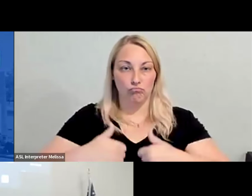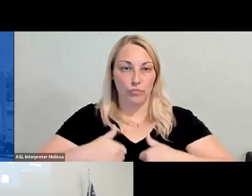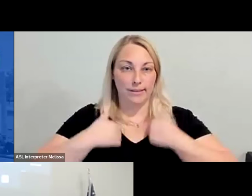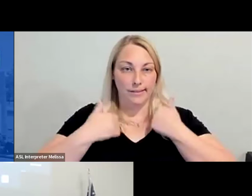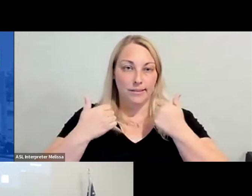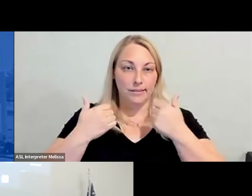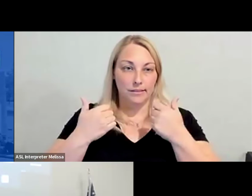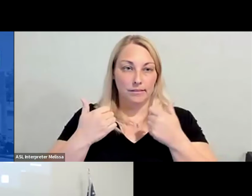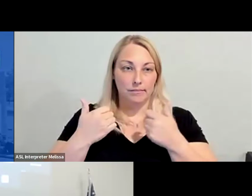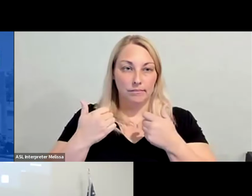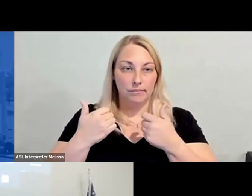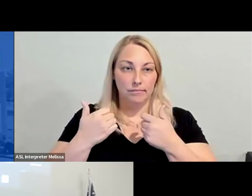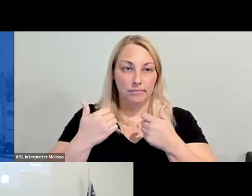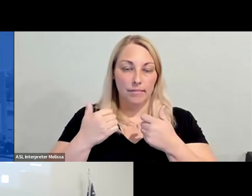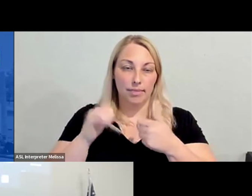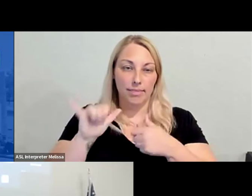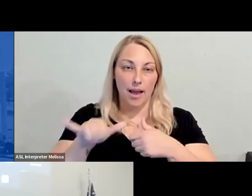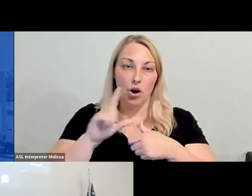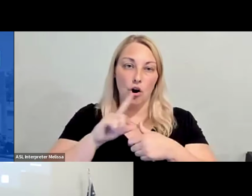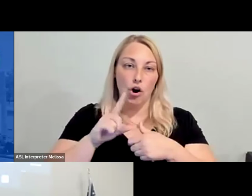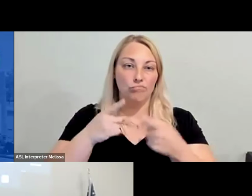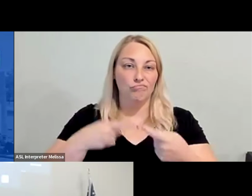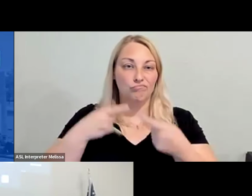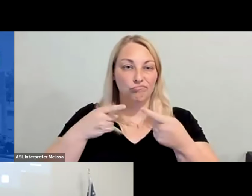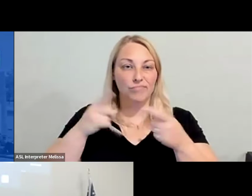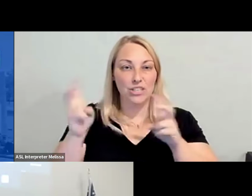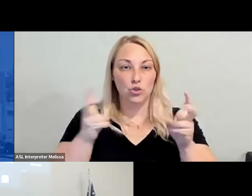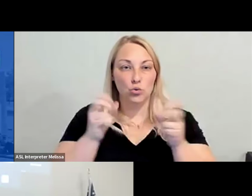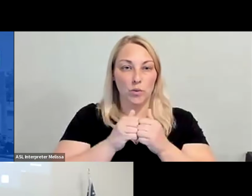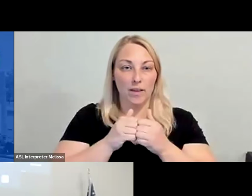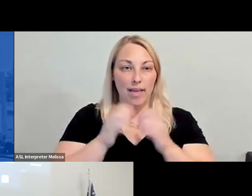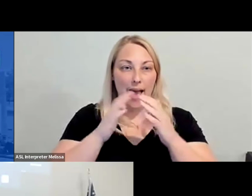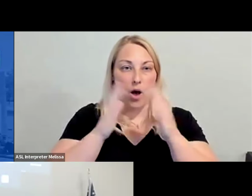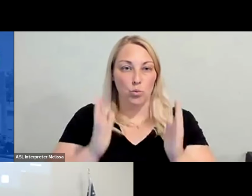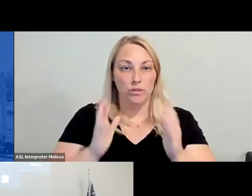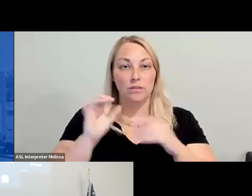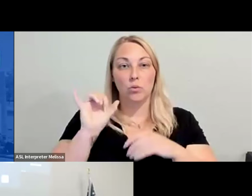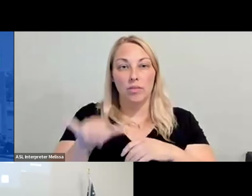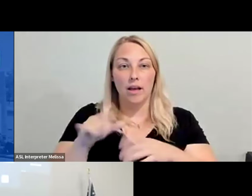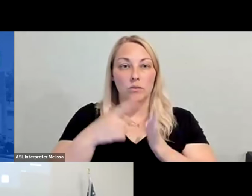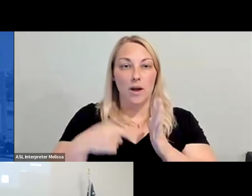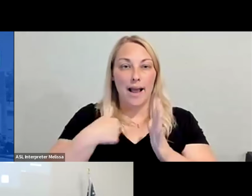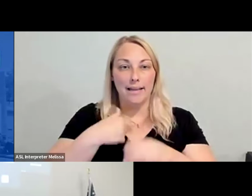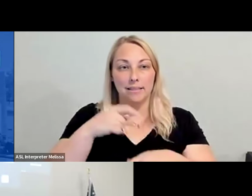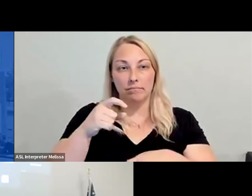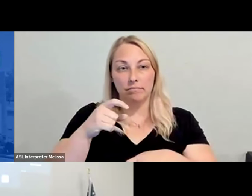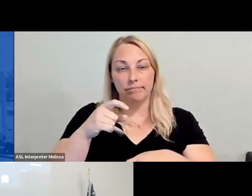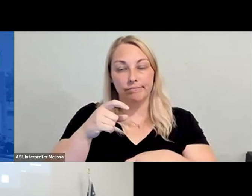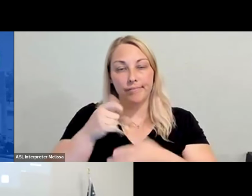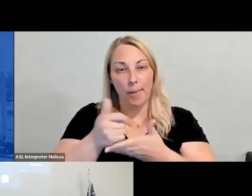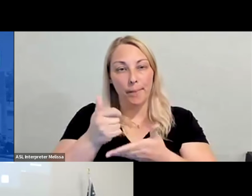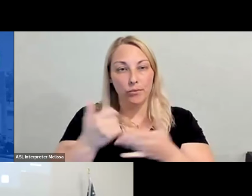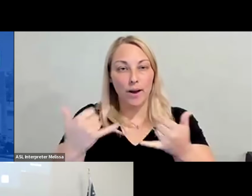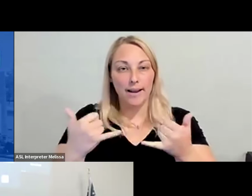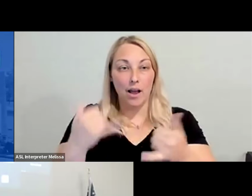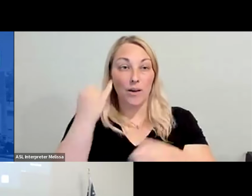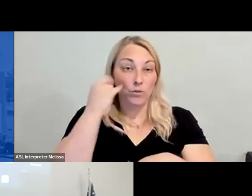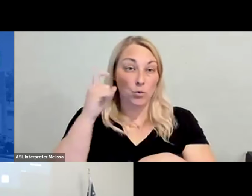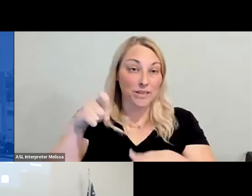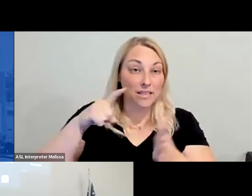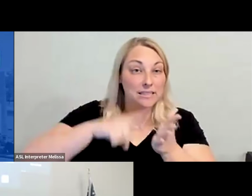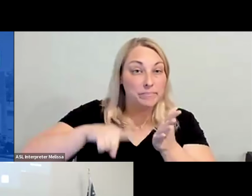So those are the things that I'm working on right now. So if you have any issues or you need inspection or something, you can come talk to me. You